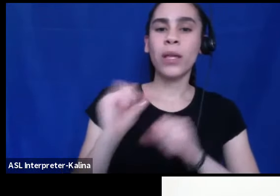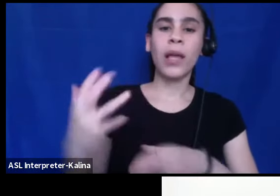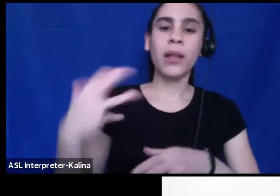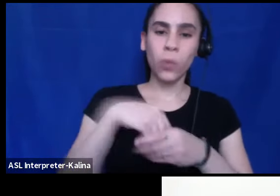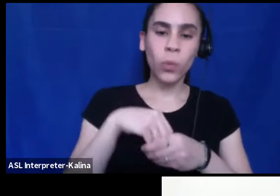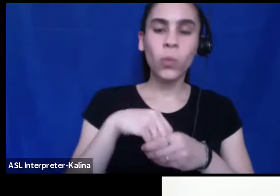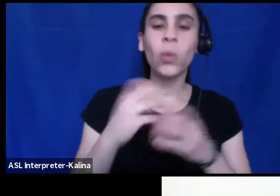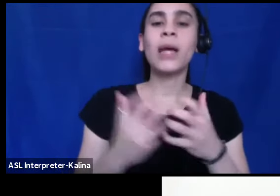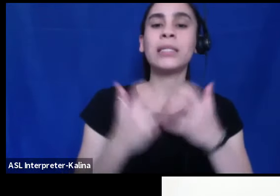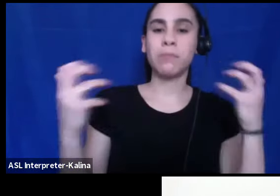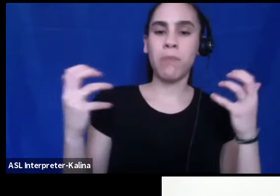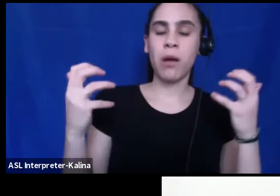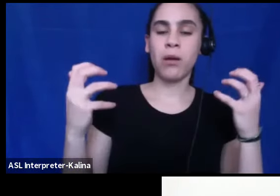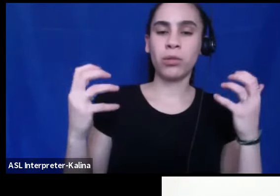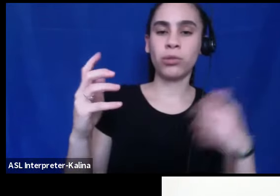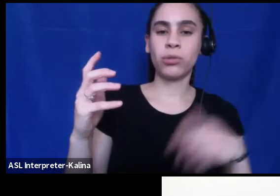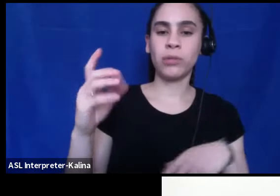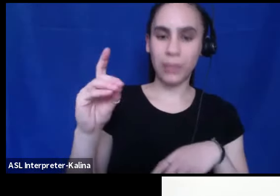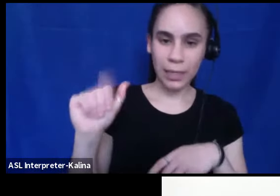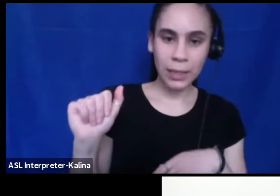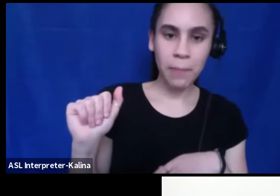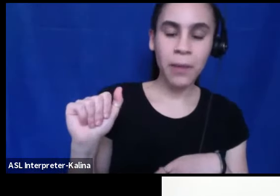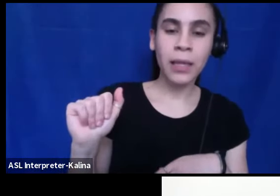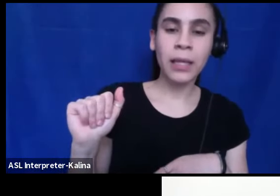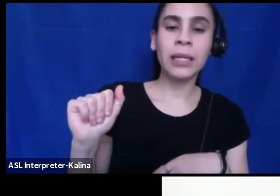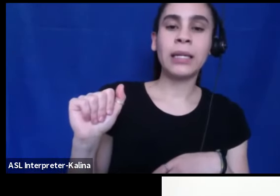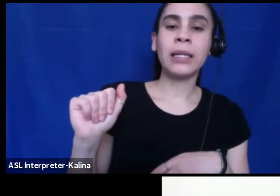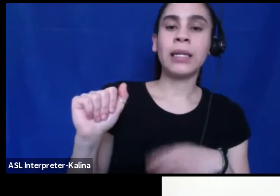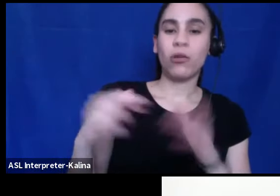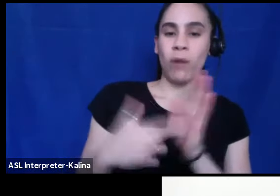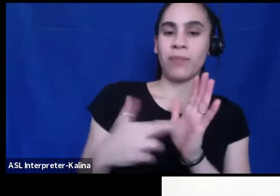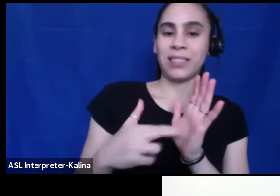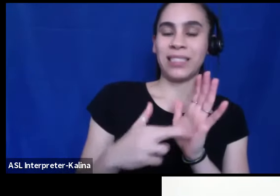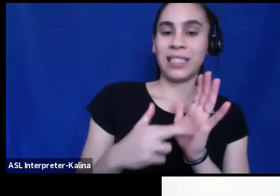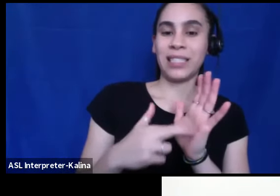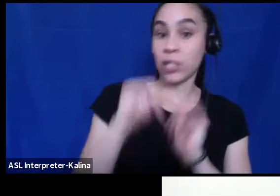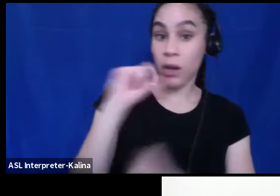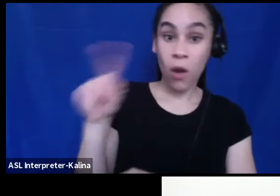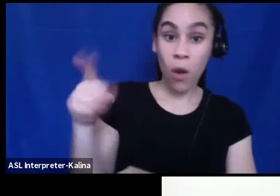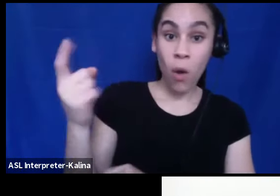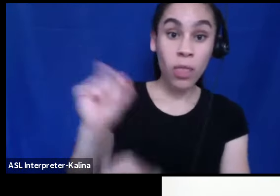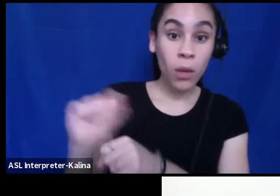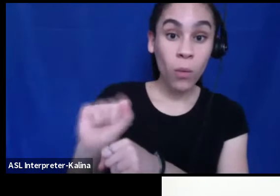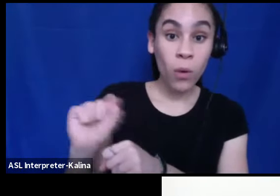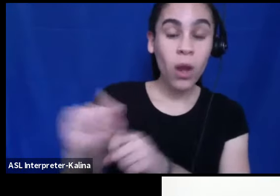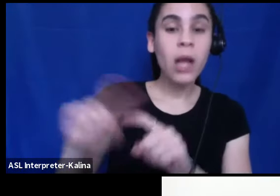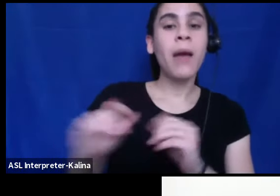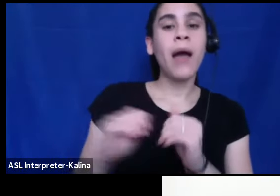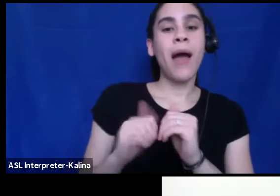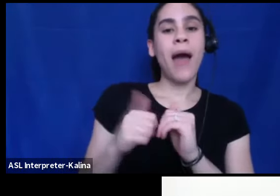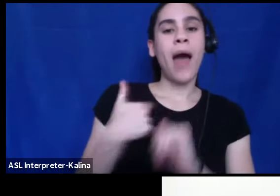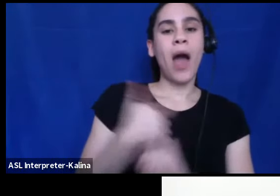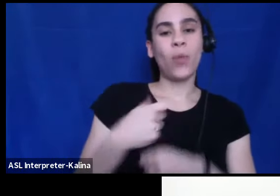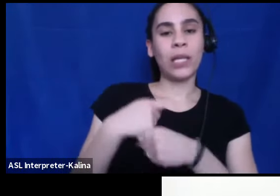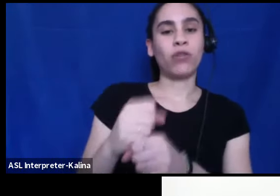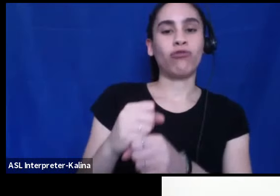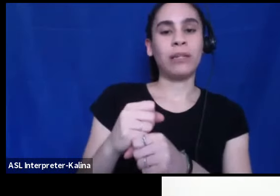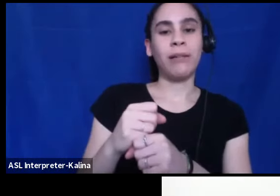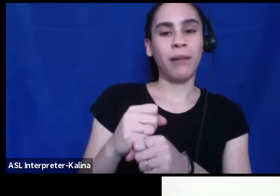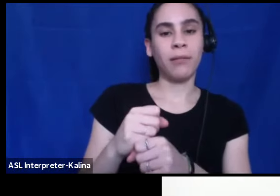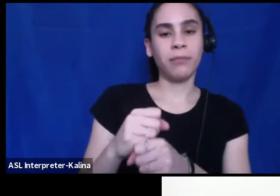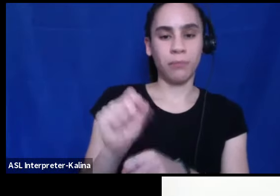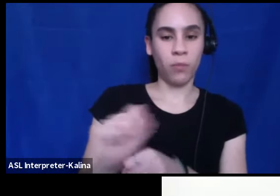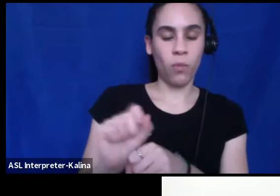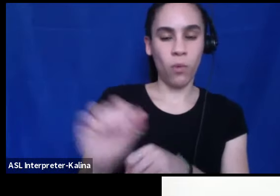as much disability representation as we can, not only in our work, but how we create our work. And